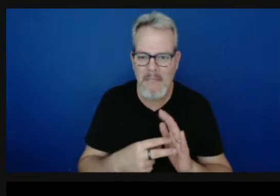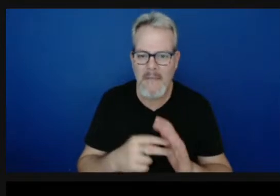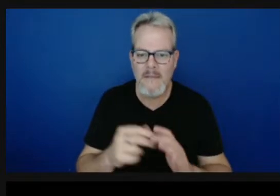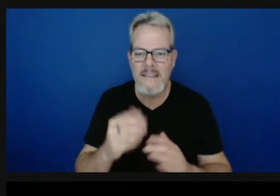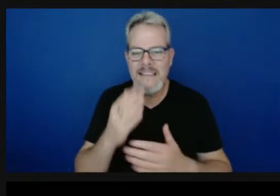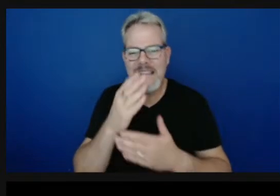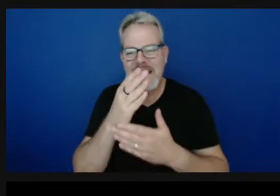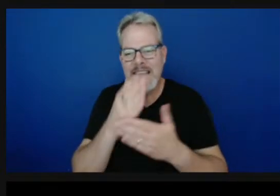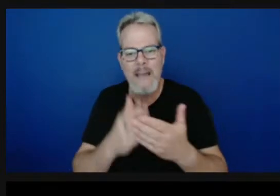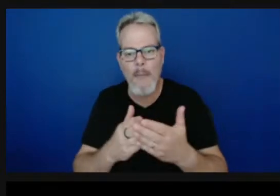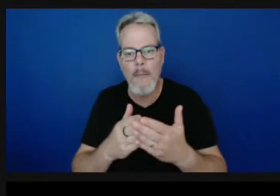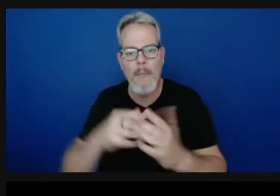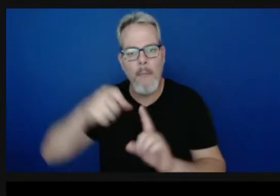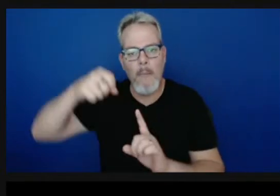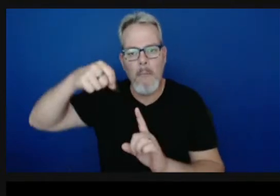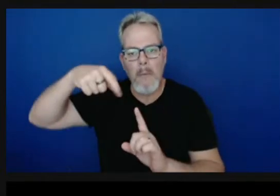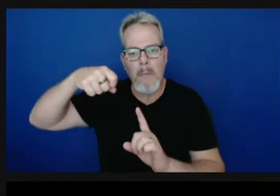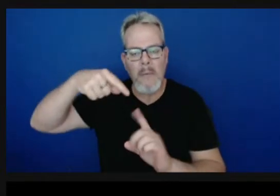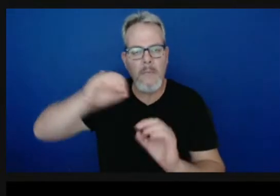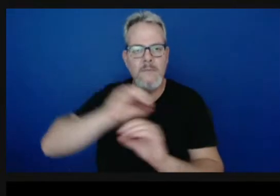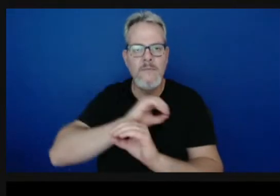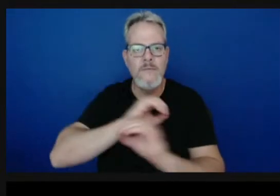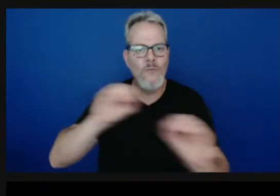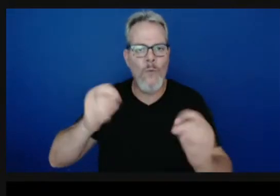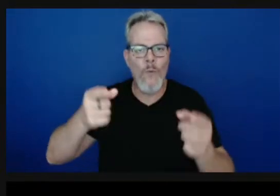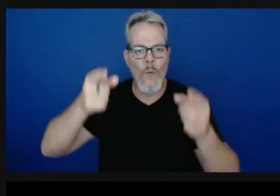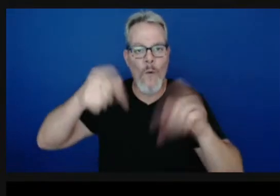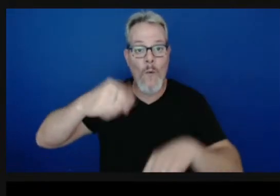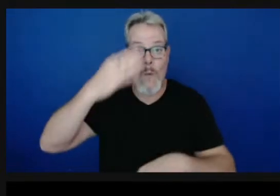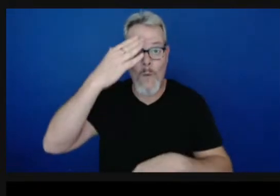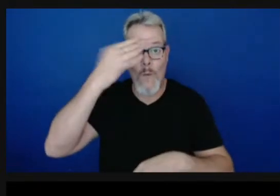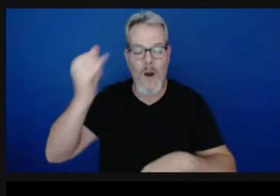non-transmitting stations due to construction occurring in the park still.